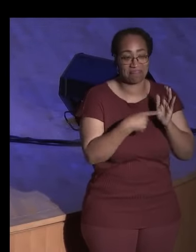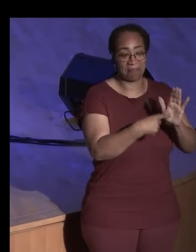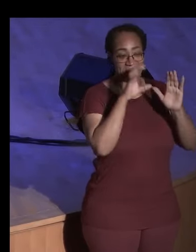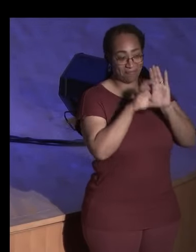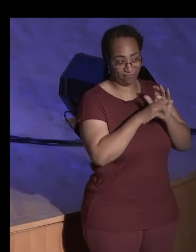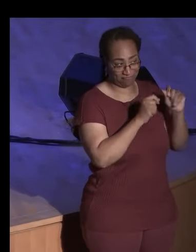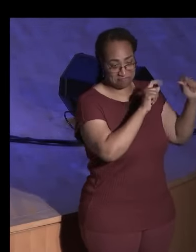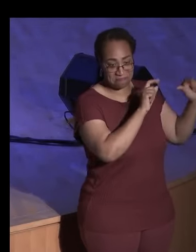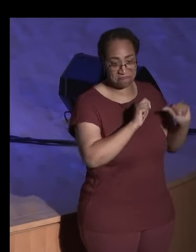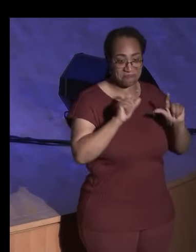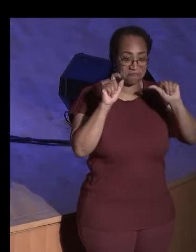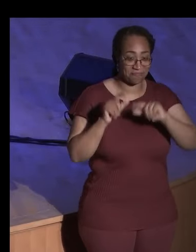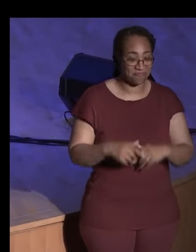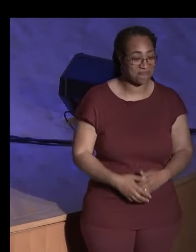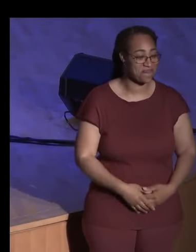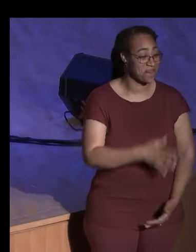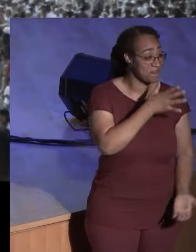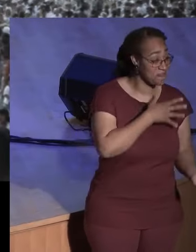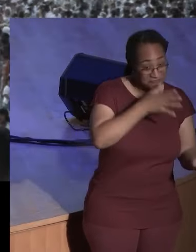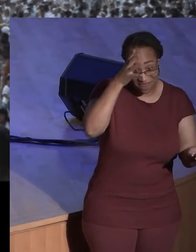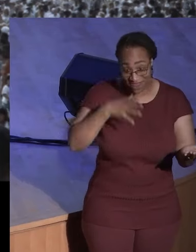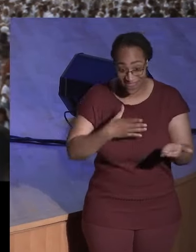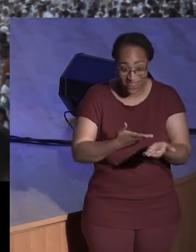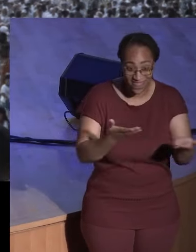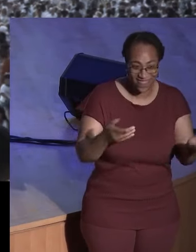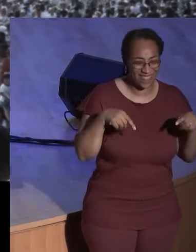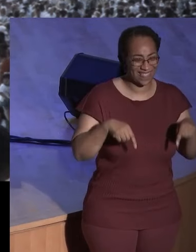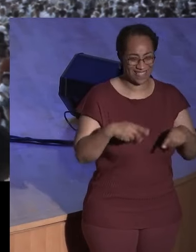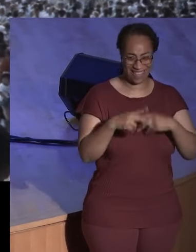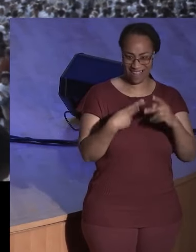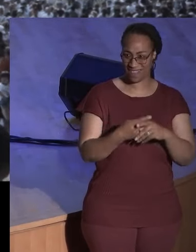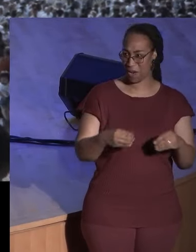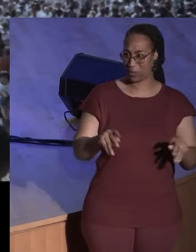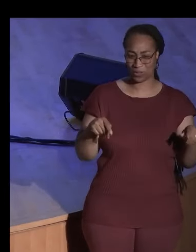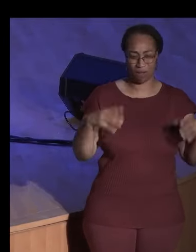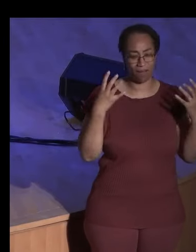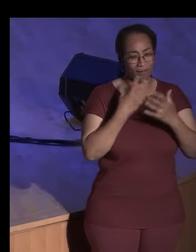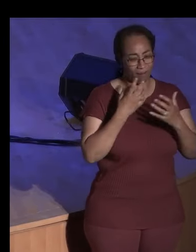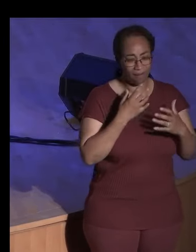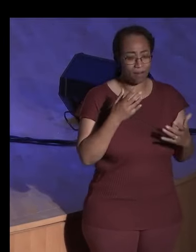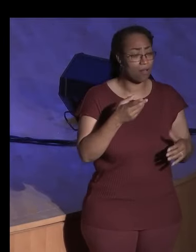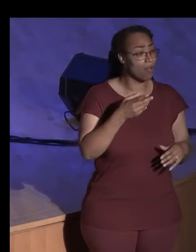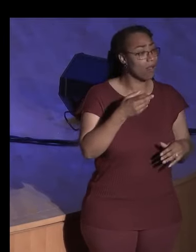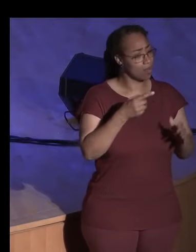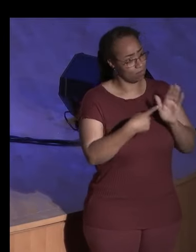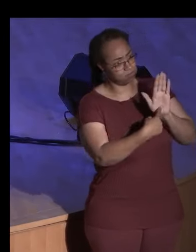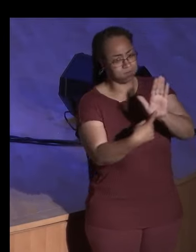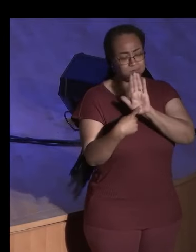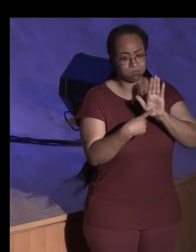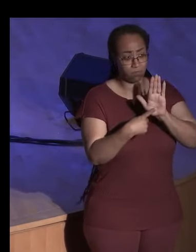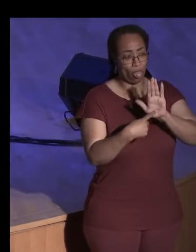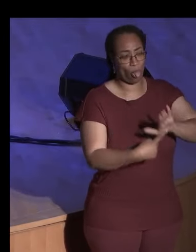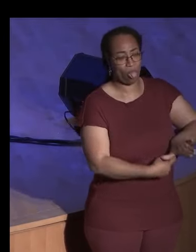Ladies and gentlemen, an opportunity like this cannot be taken for granted. This evening, we are going to be